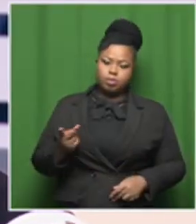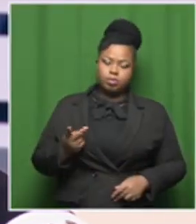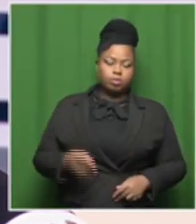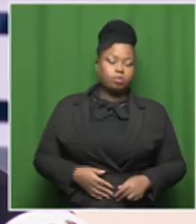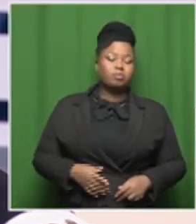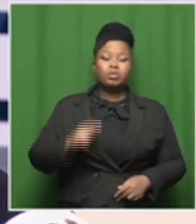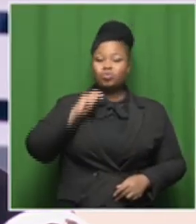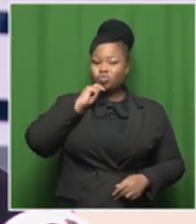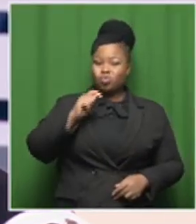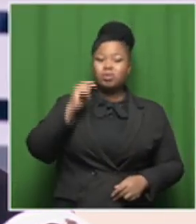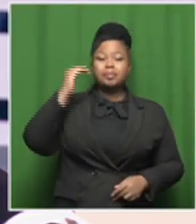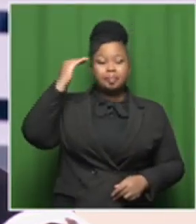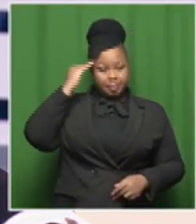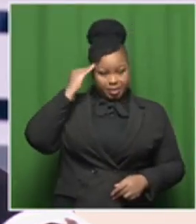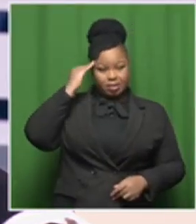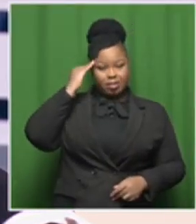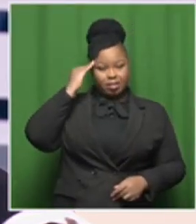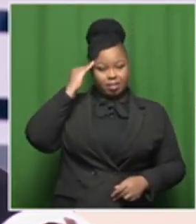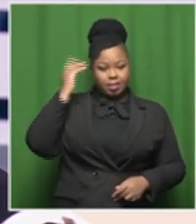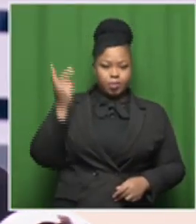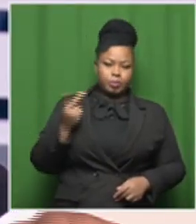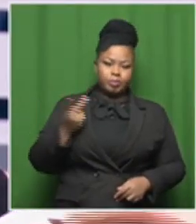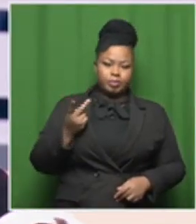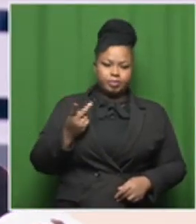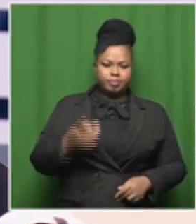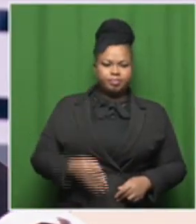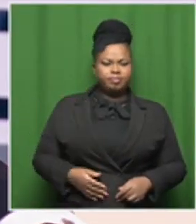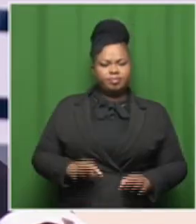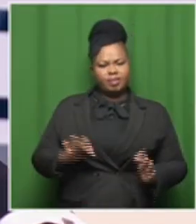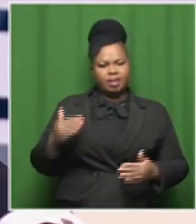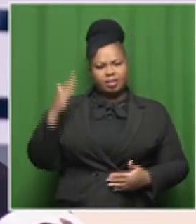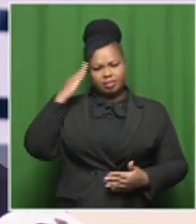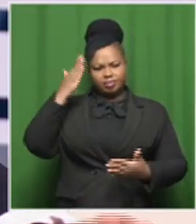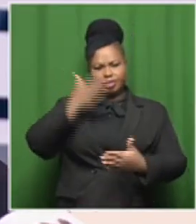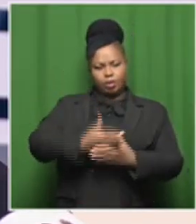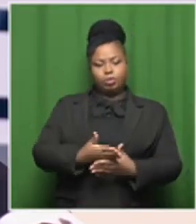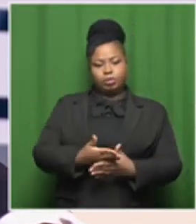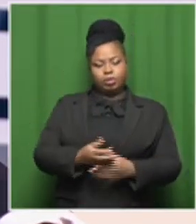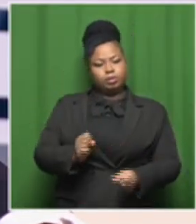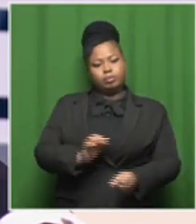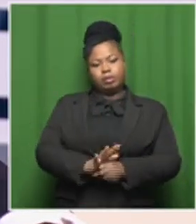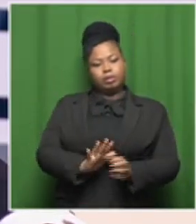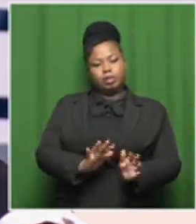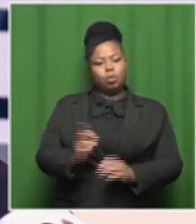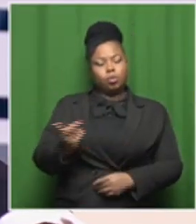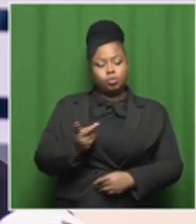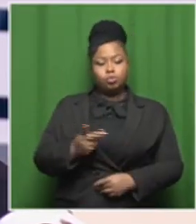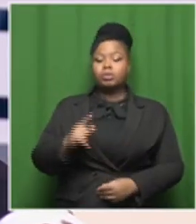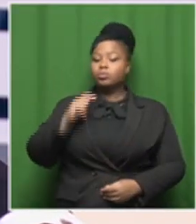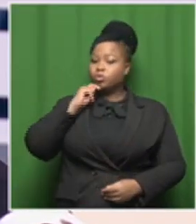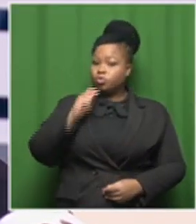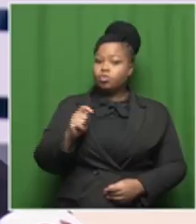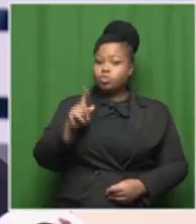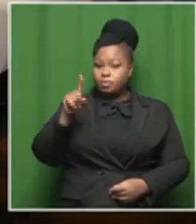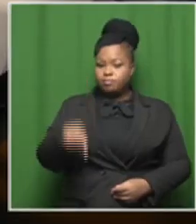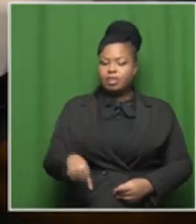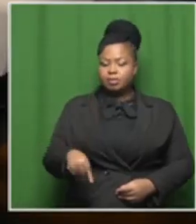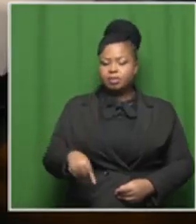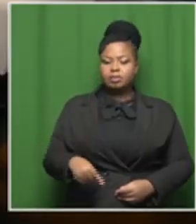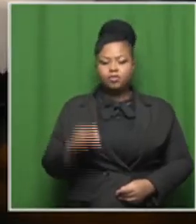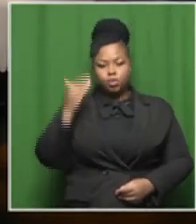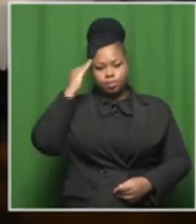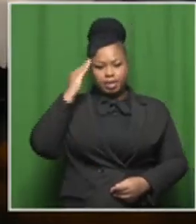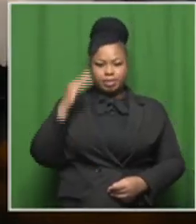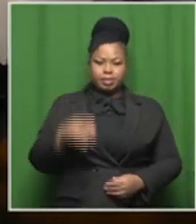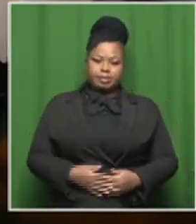mental battle. So what are some of the psychological traits that are not negotiable, that you absolutely need to have in order for you to